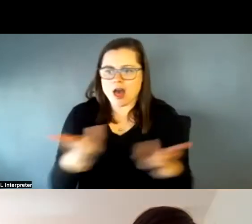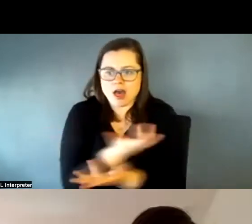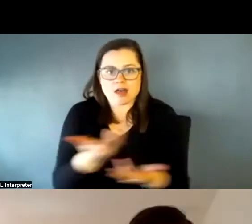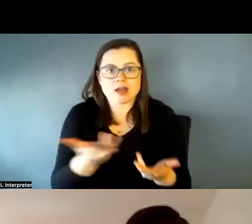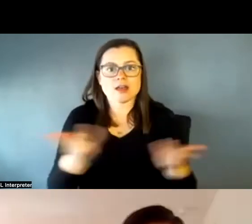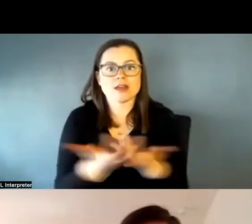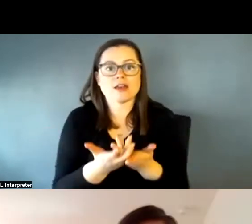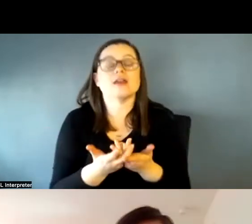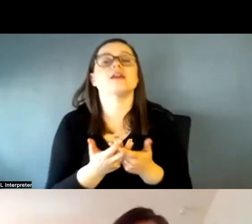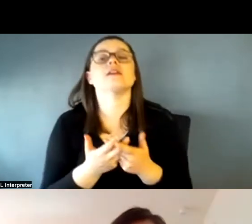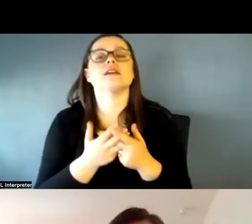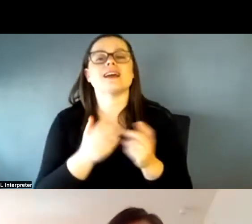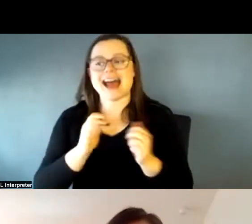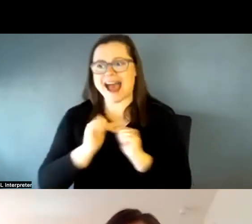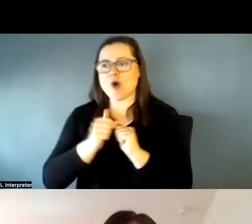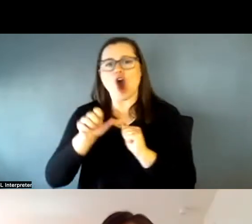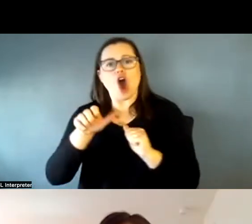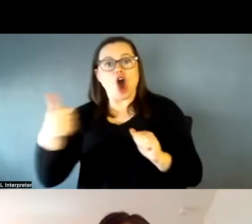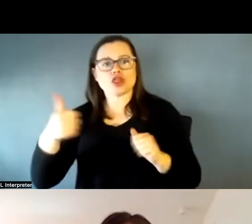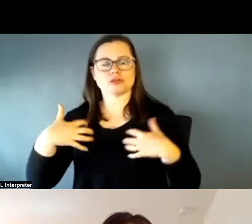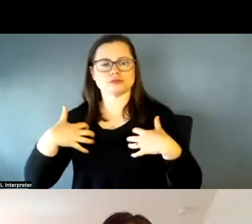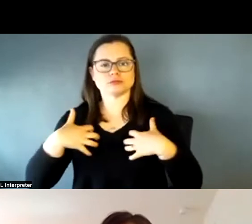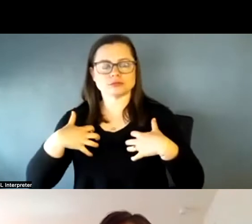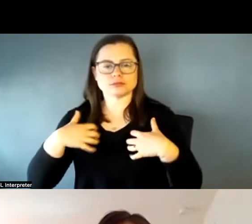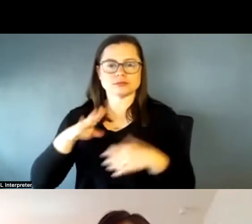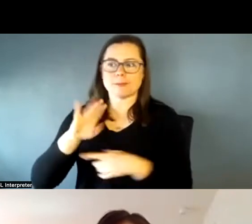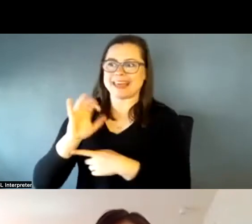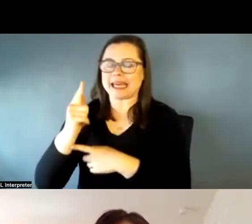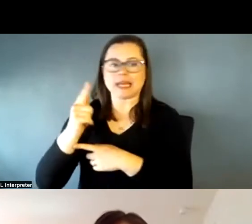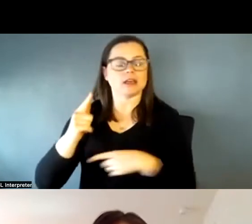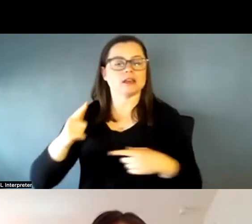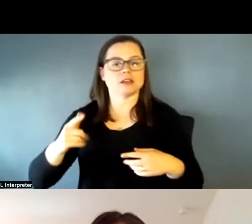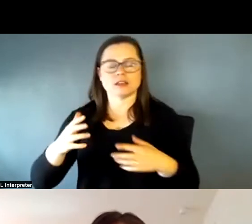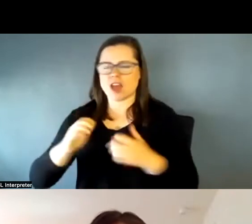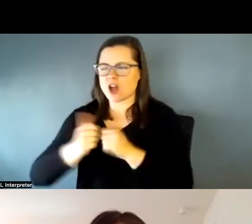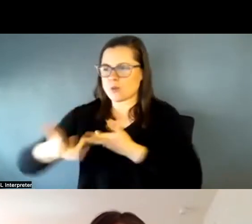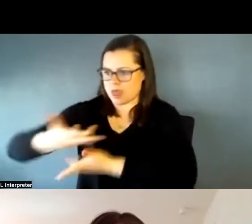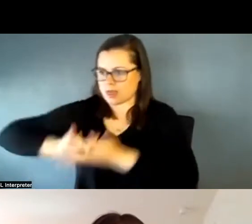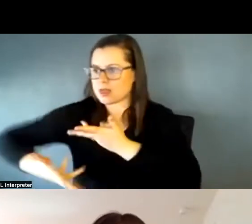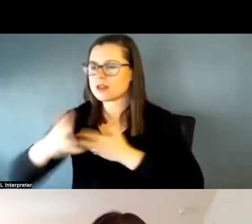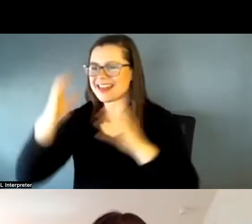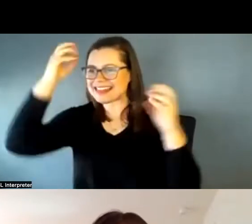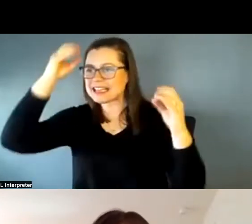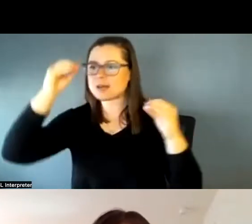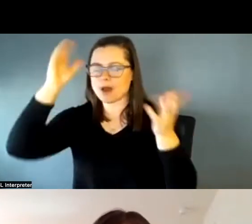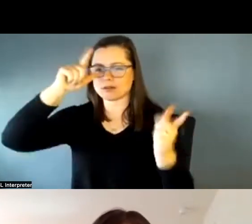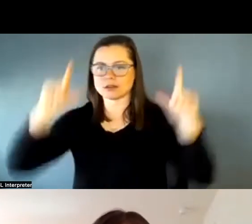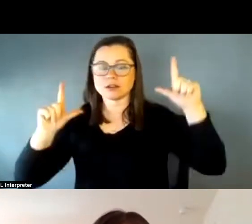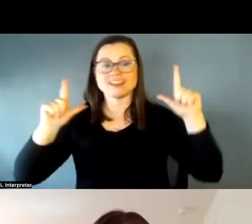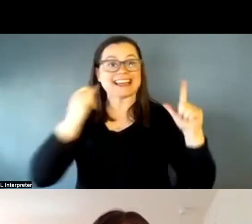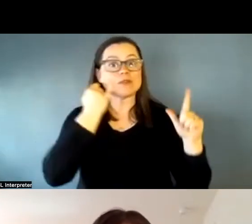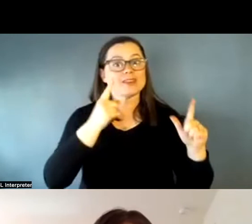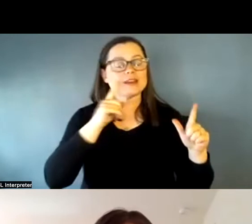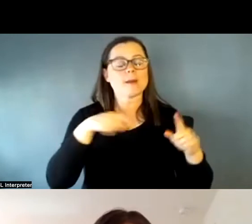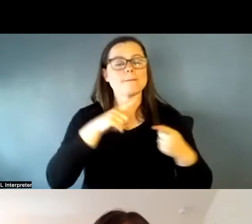about other creatures? How do we think about the natural world? I mean, obviously, if you're talking about domesticated animals, that's a very